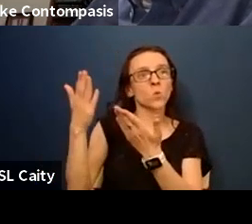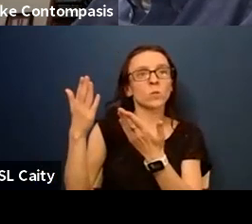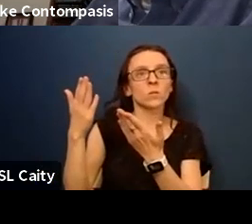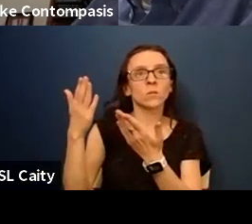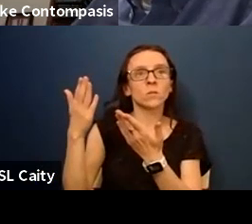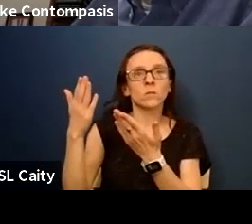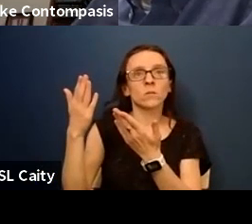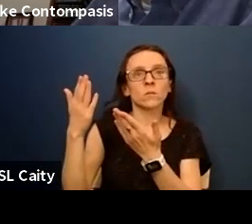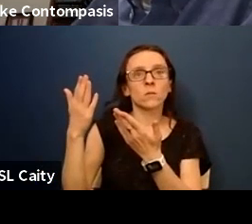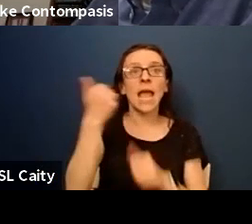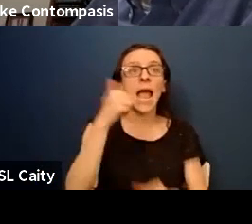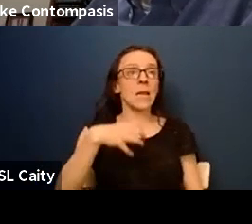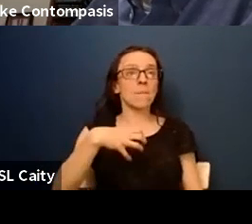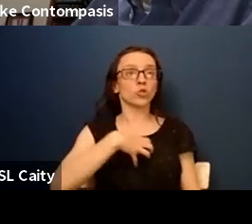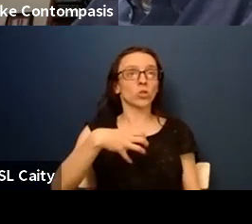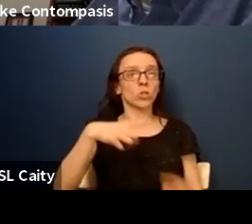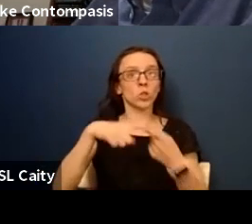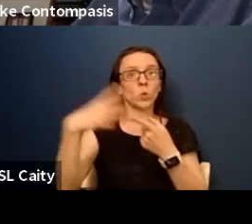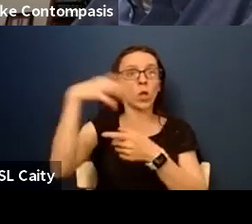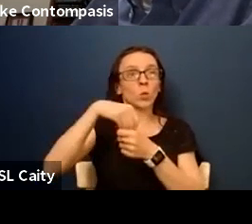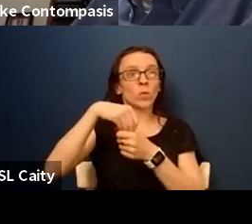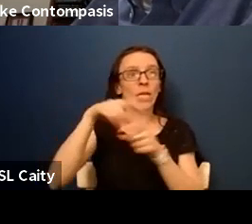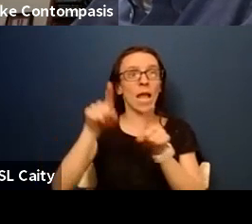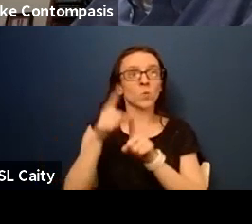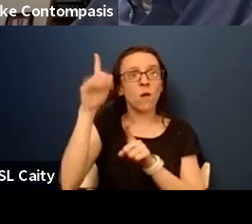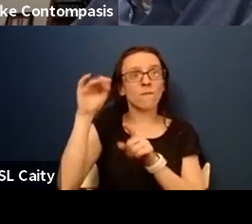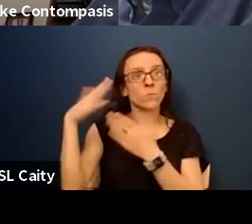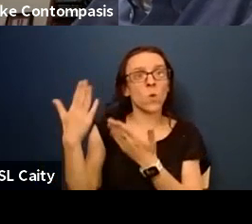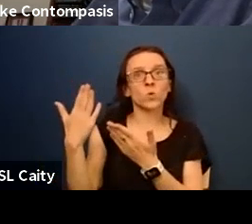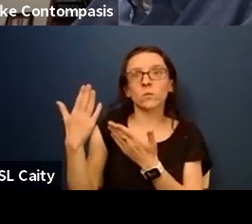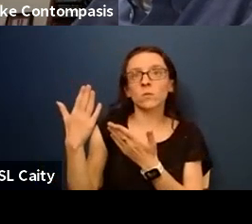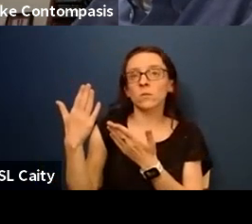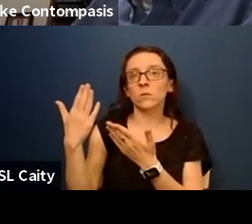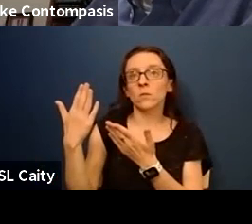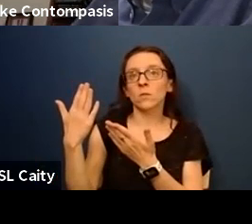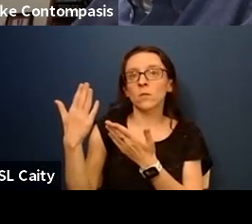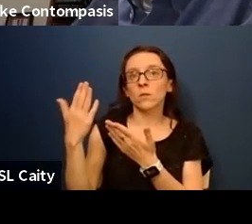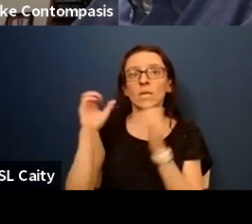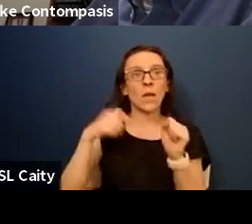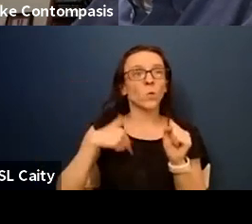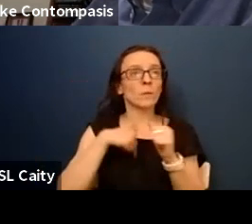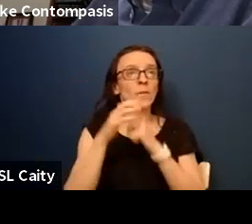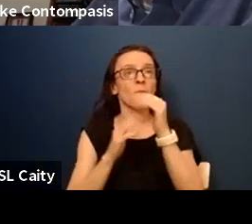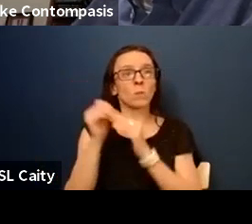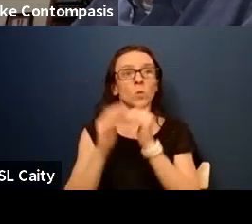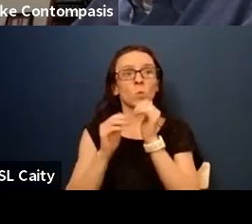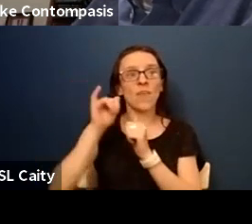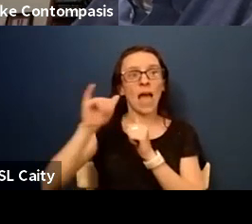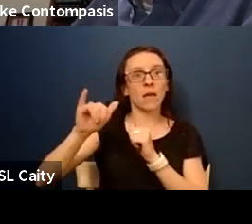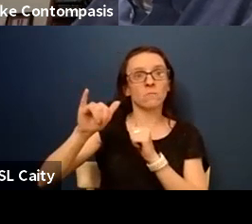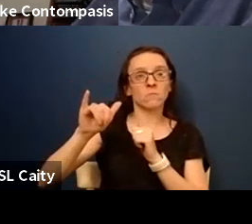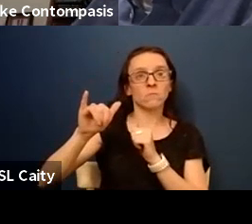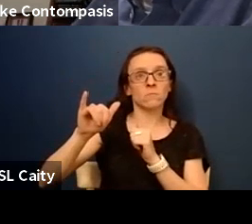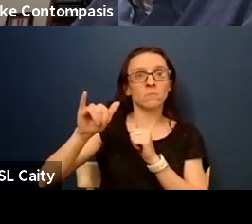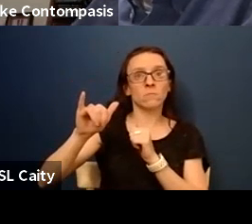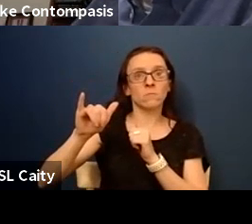Or is there an objection to including that as one of the proposals? Can we be comfortable with that being on the table as